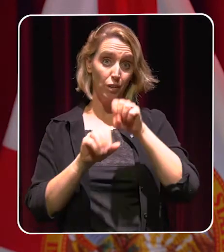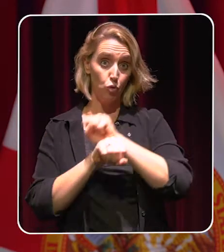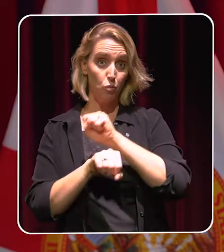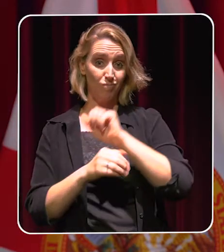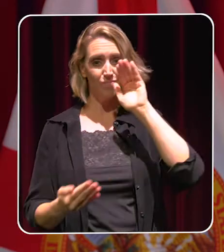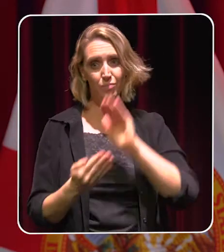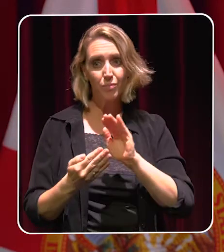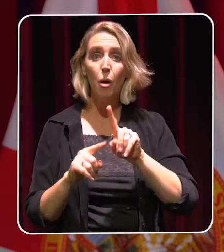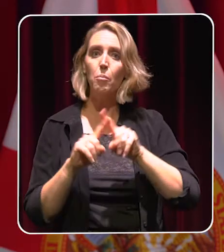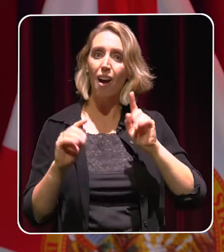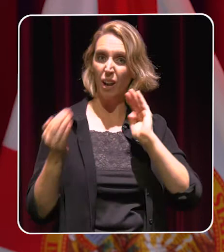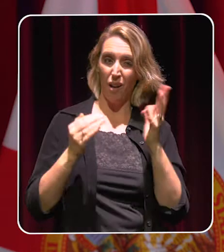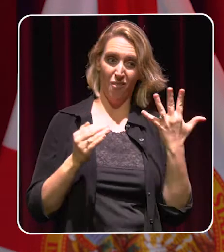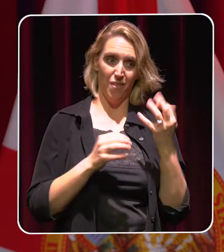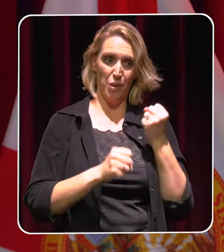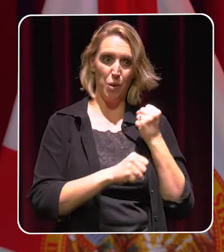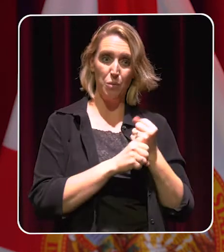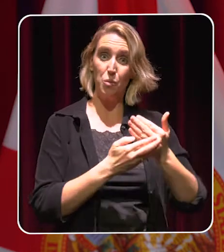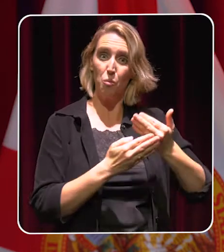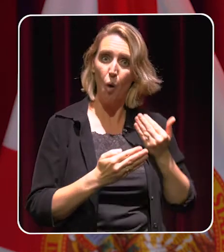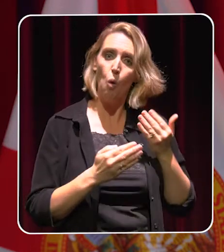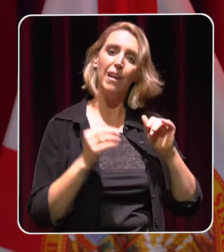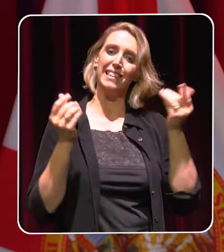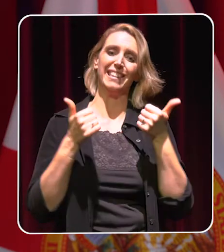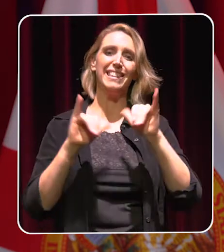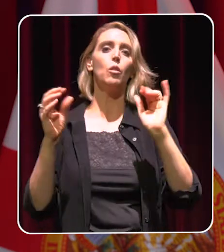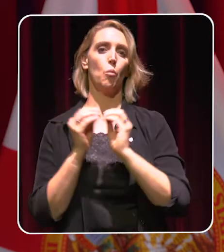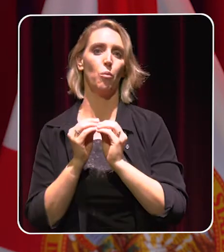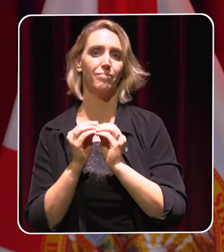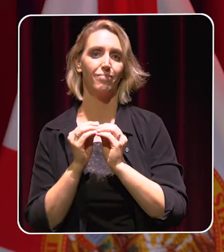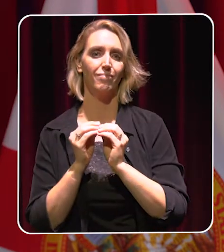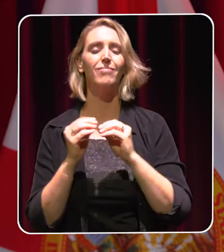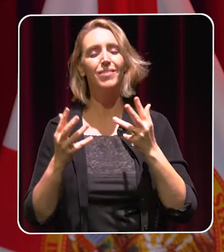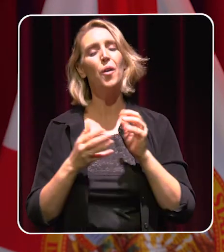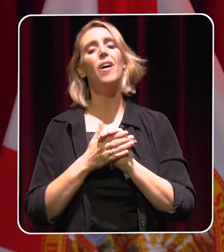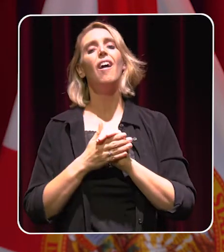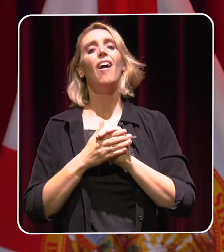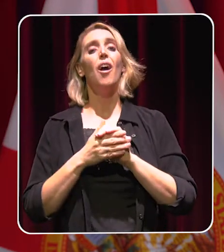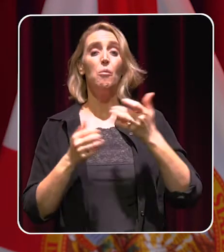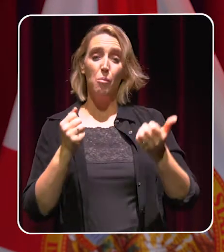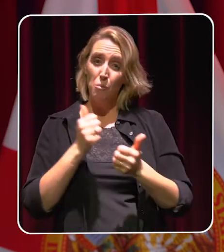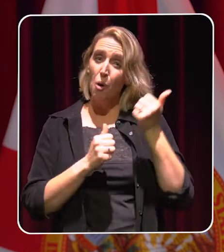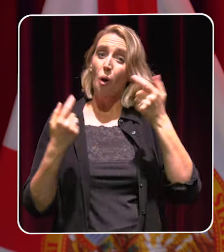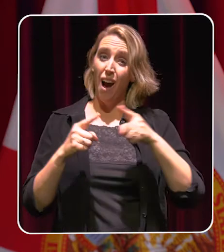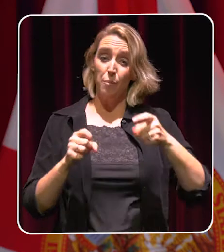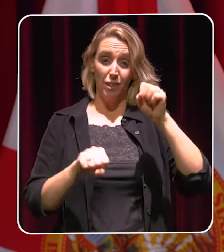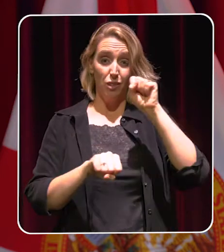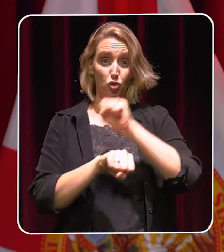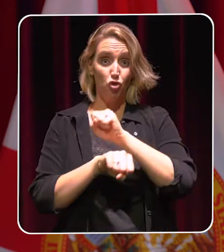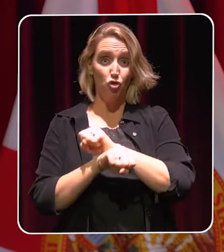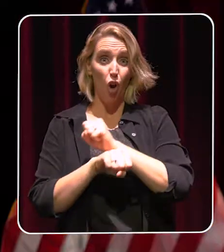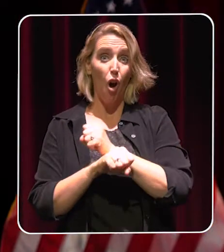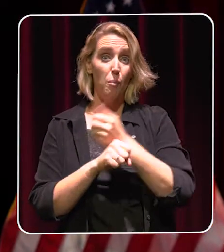higher than where it was just 5 years ago. Not surprisingly, we've seen most of our job losses in the food and